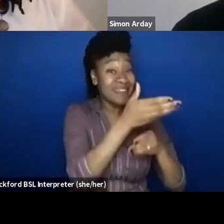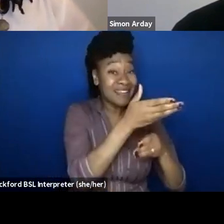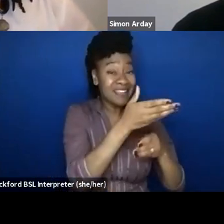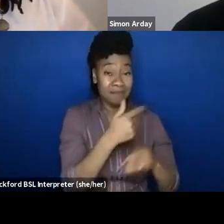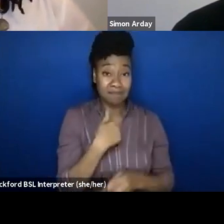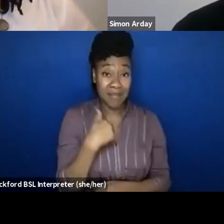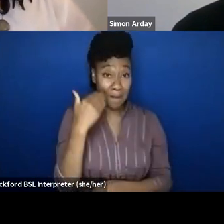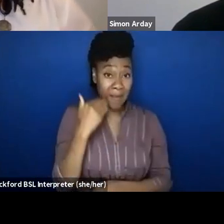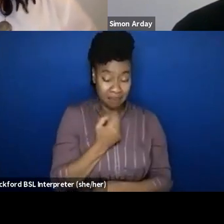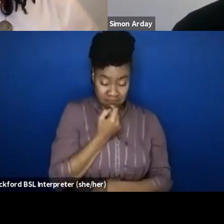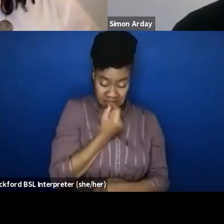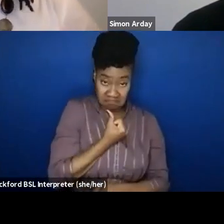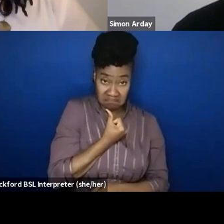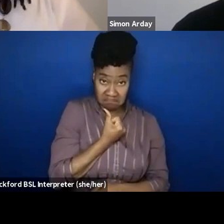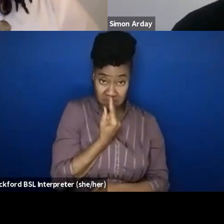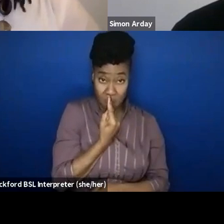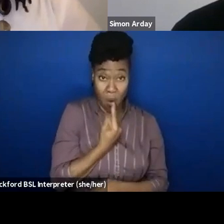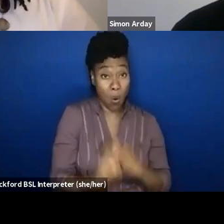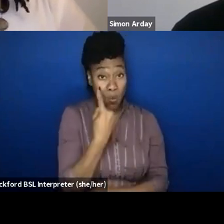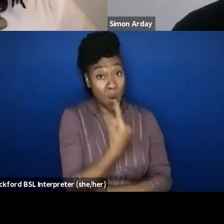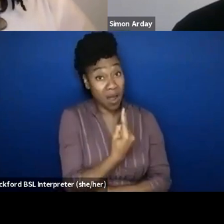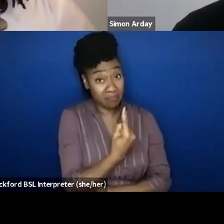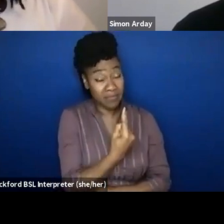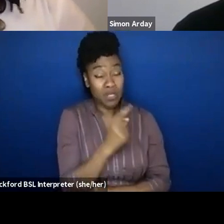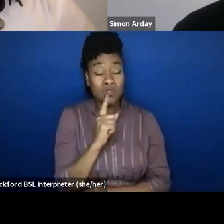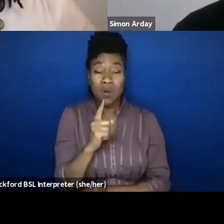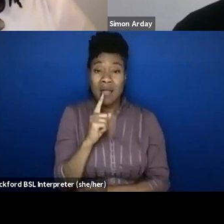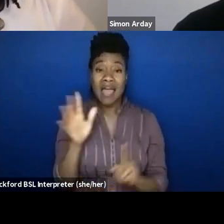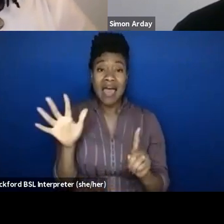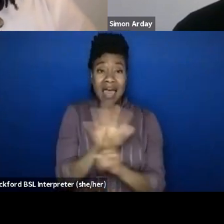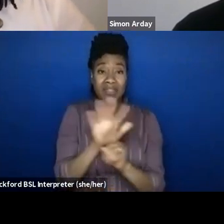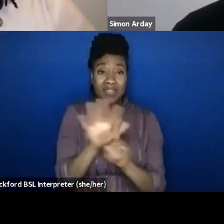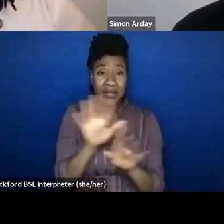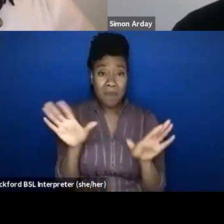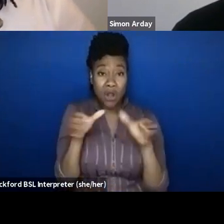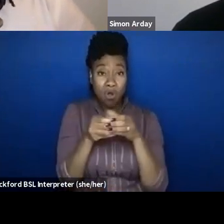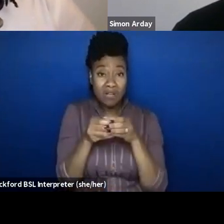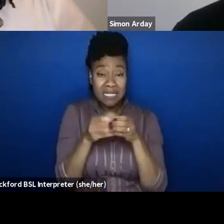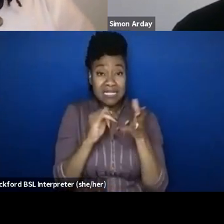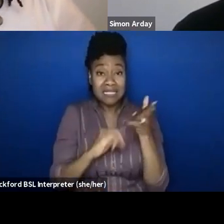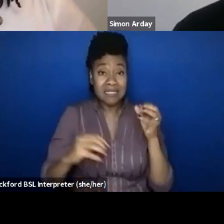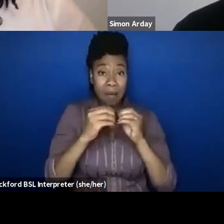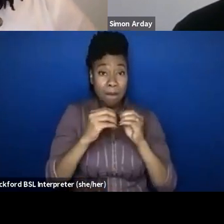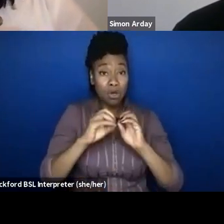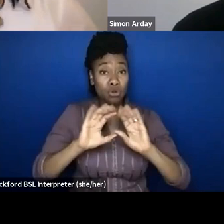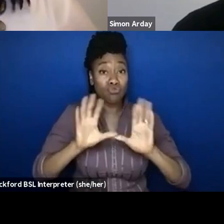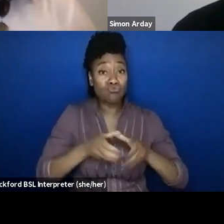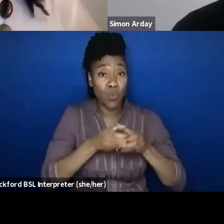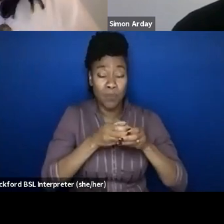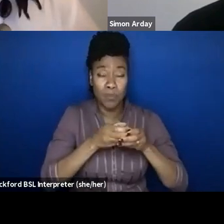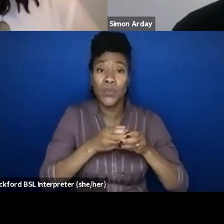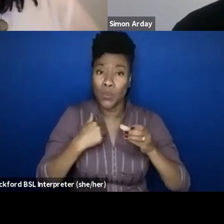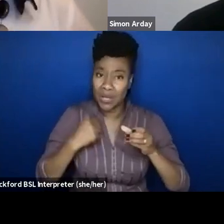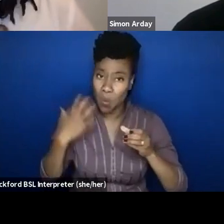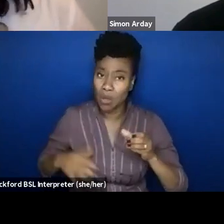RCN Forum, the Ethnic Minority Subgroup. We are really passionate about driving because the Black